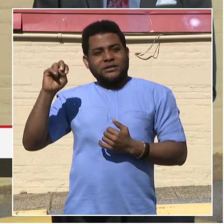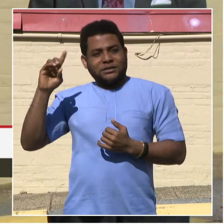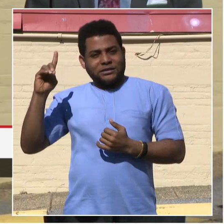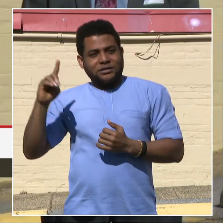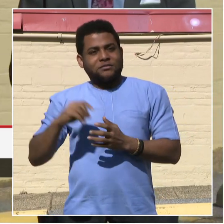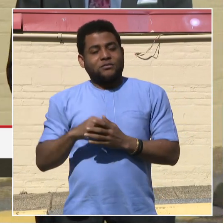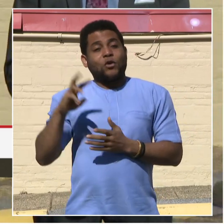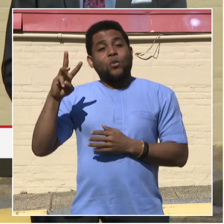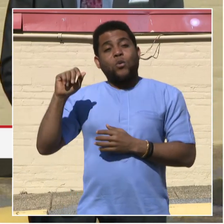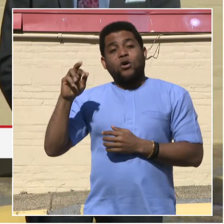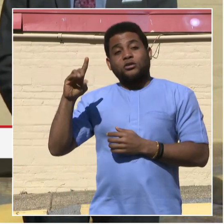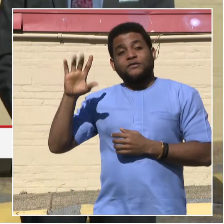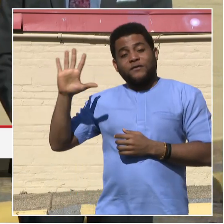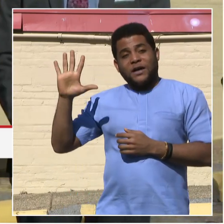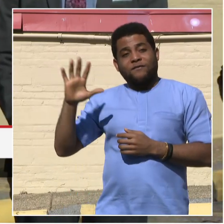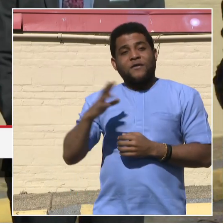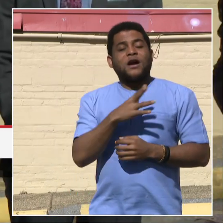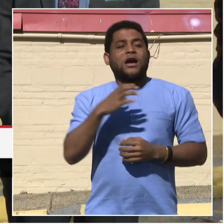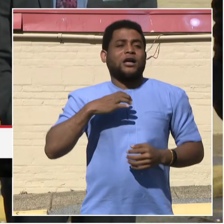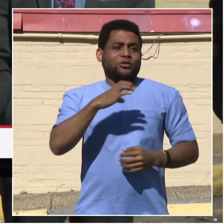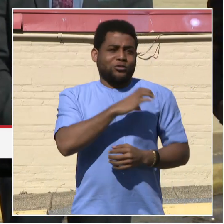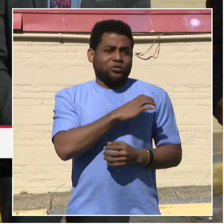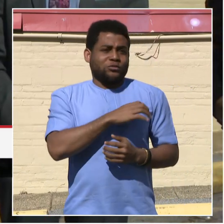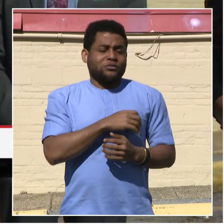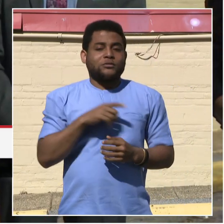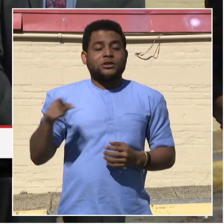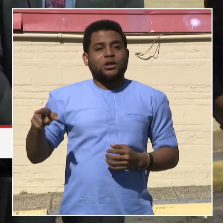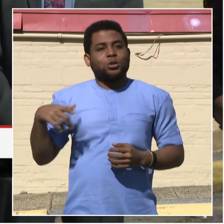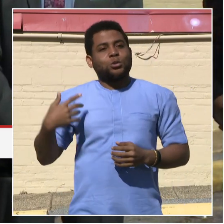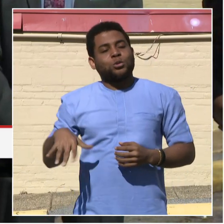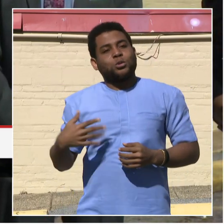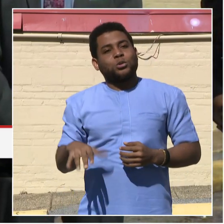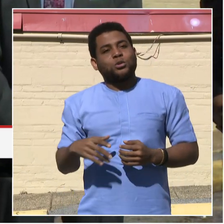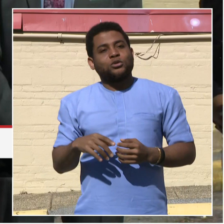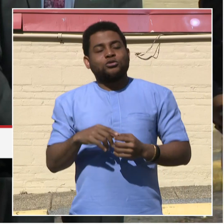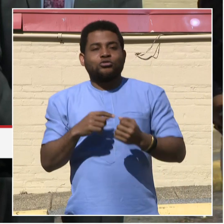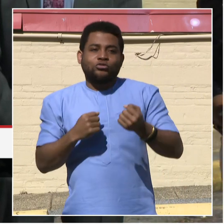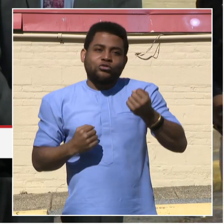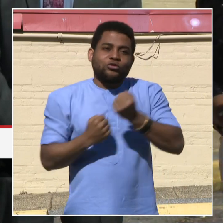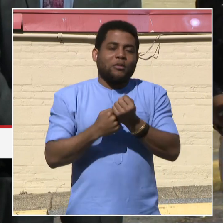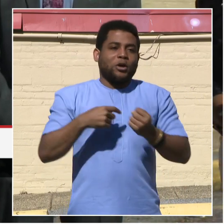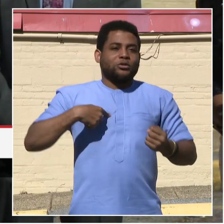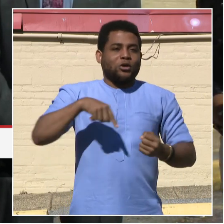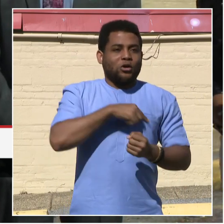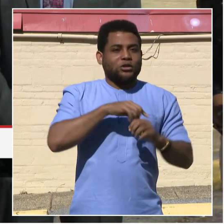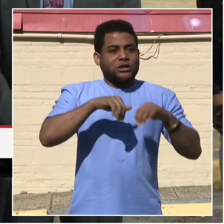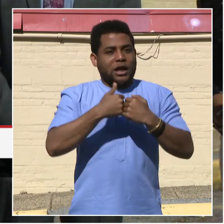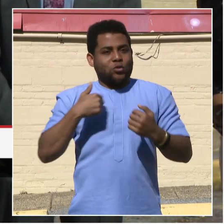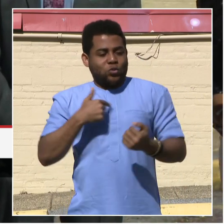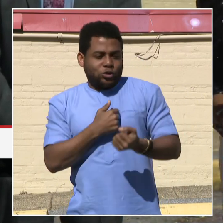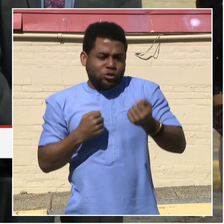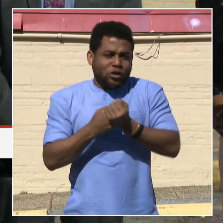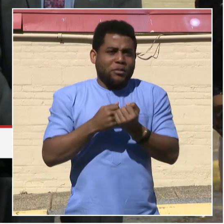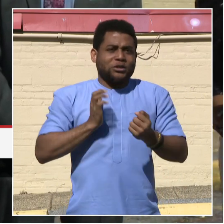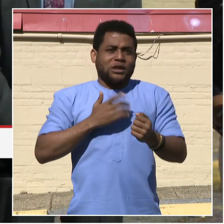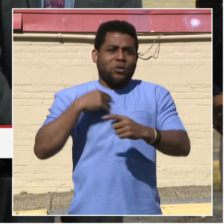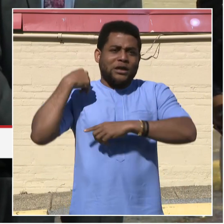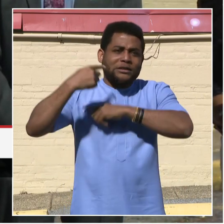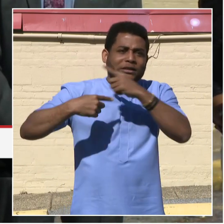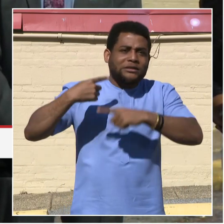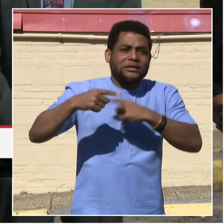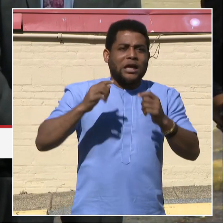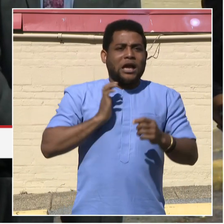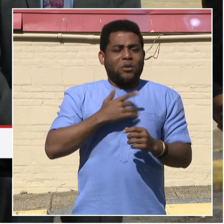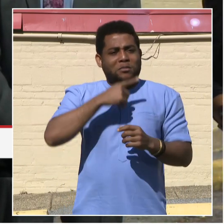pour into our business community, our legacy business community, and Black people in Washington, D.C.